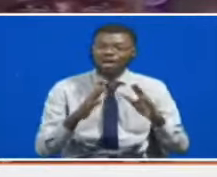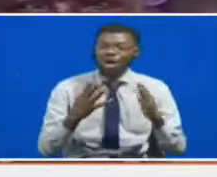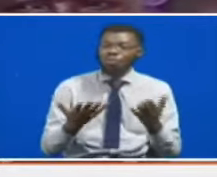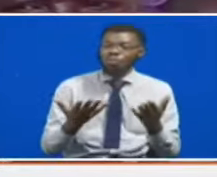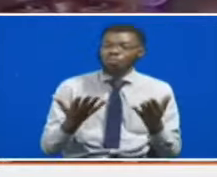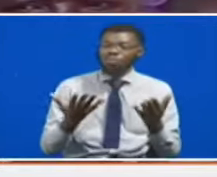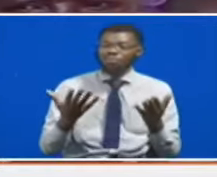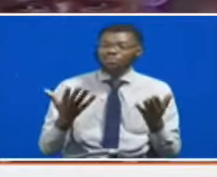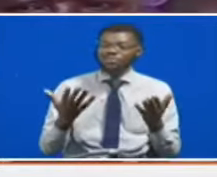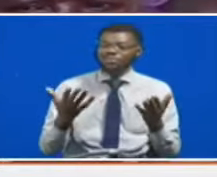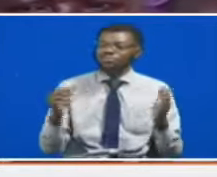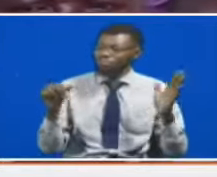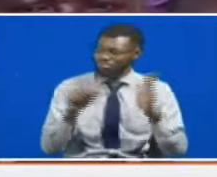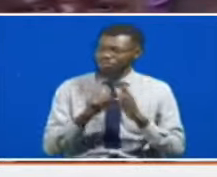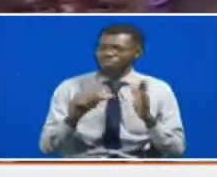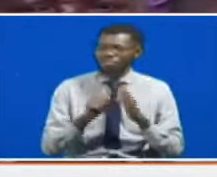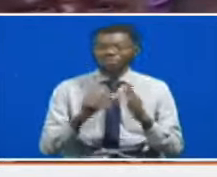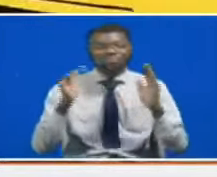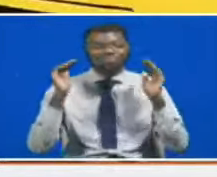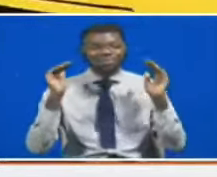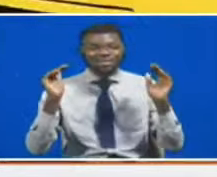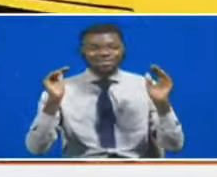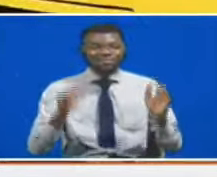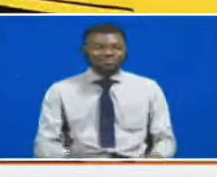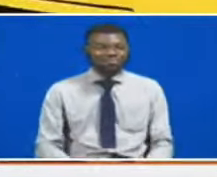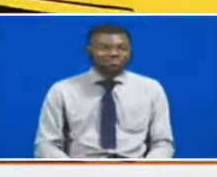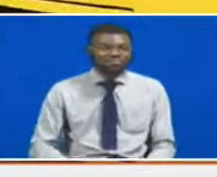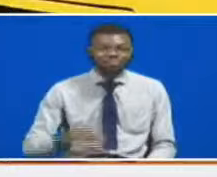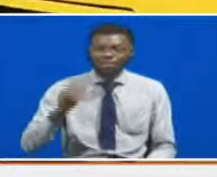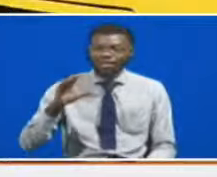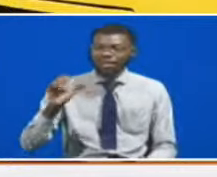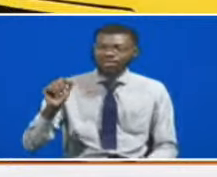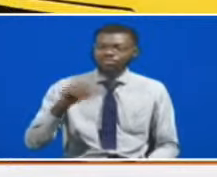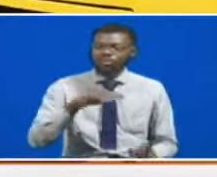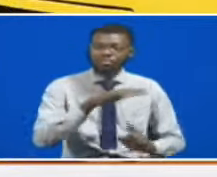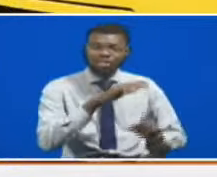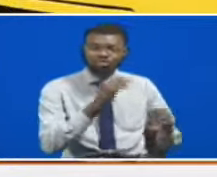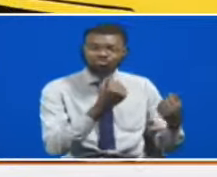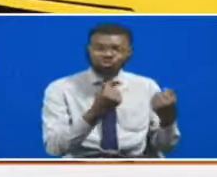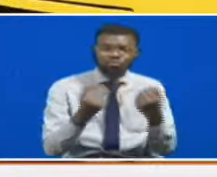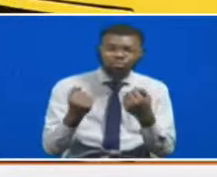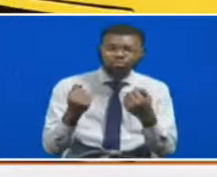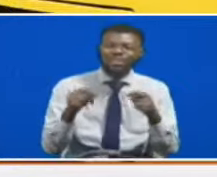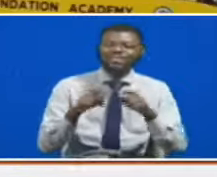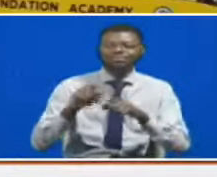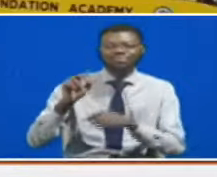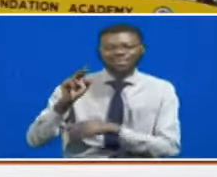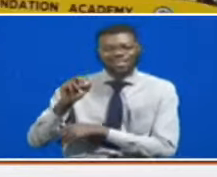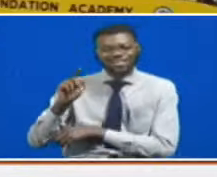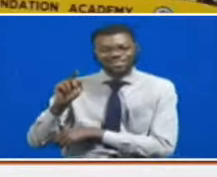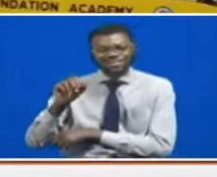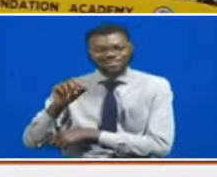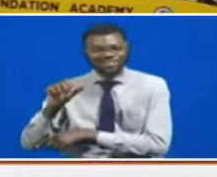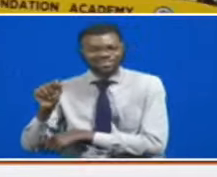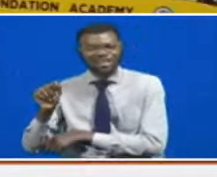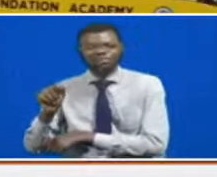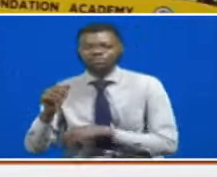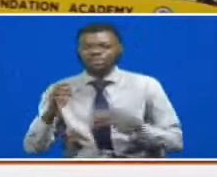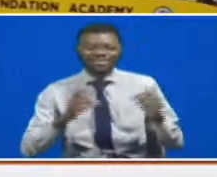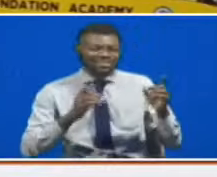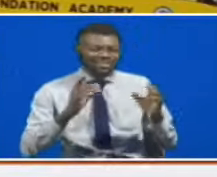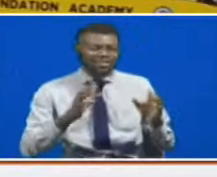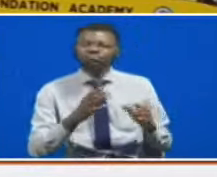shida hata zaidi. Transport Cabinet Secretary Kipchumba Murkomen and NTSA Director General George